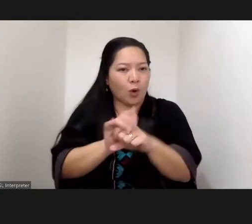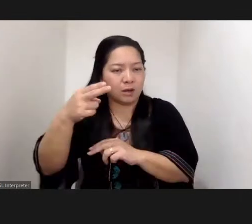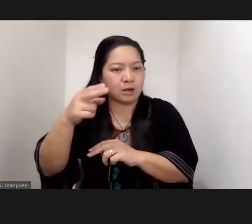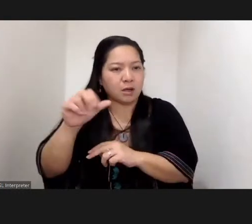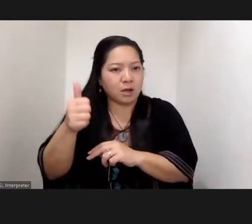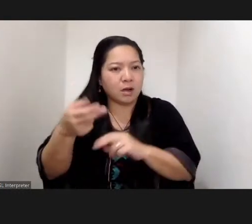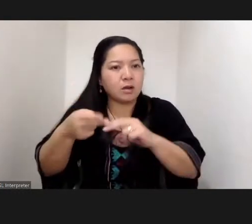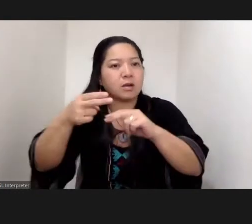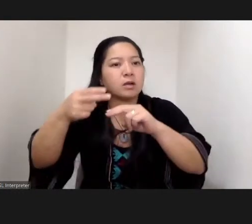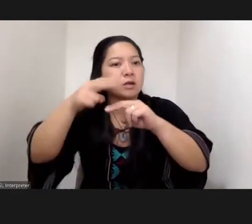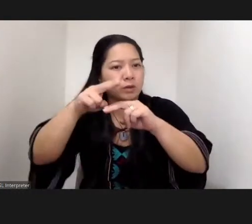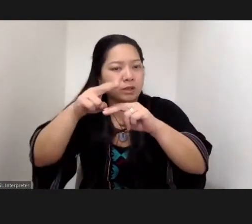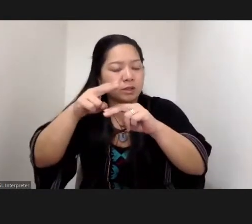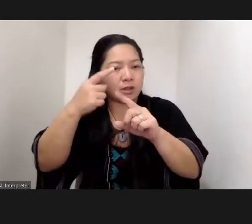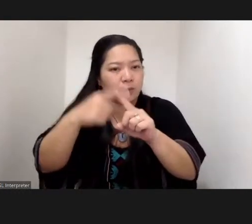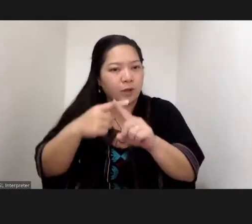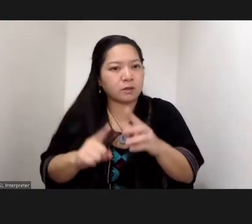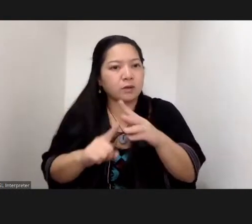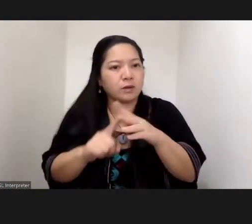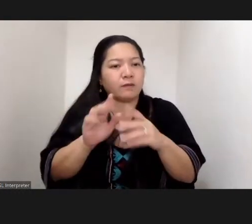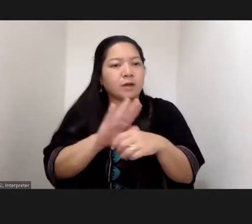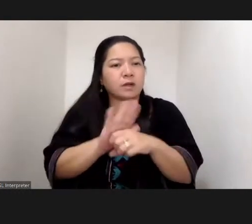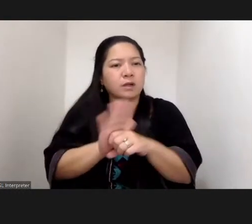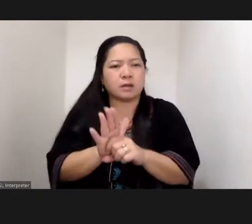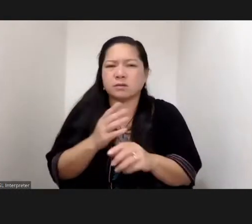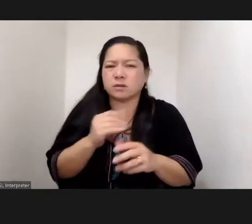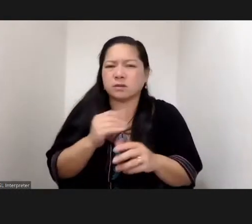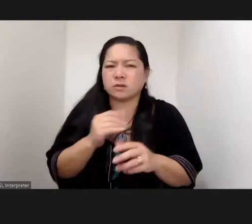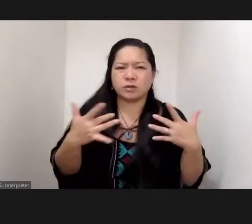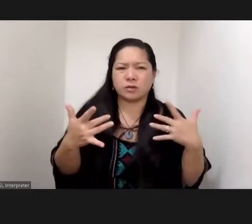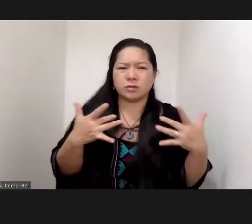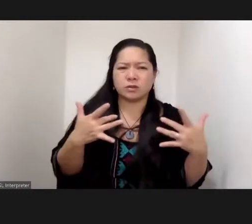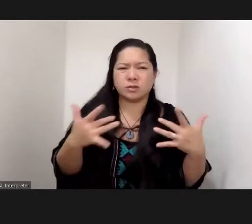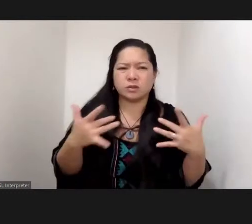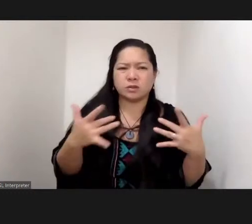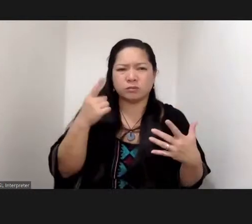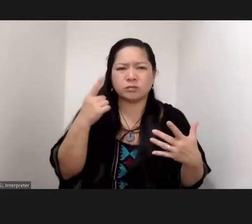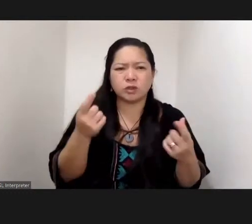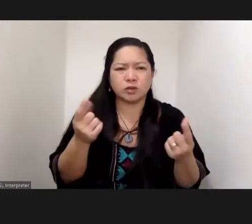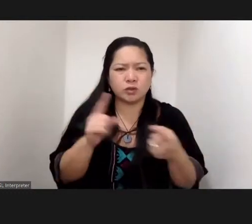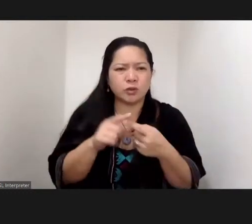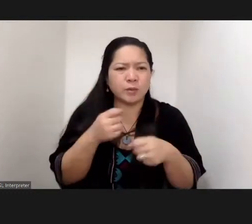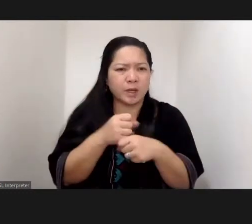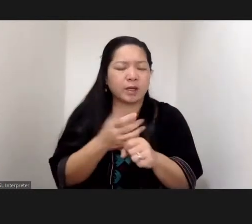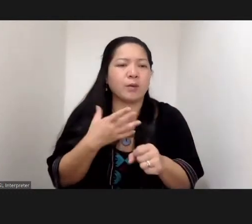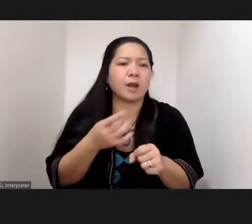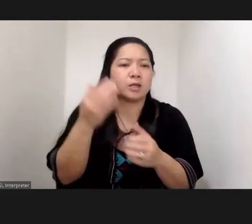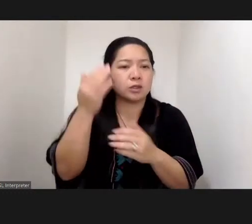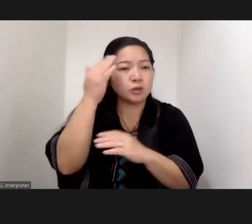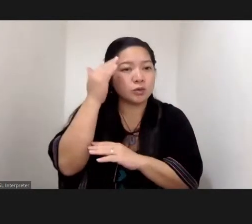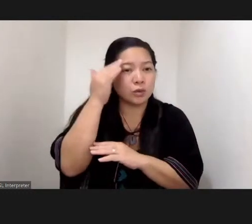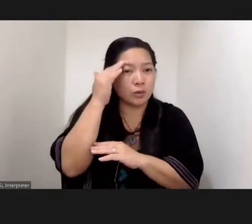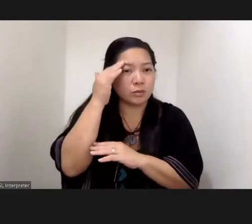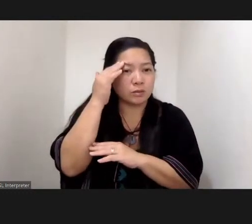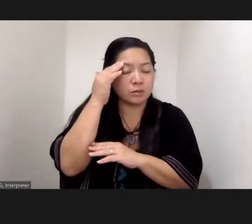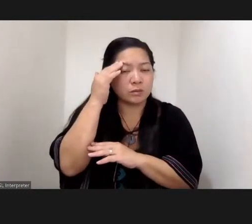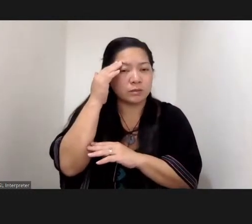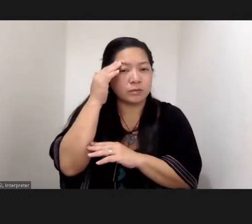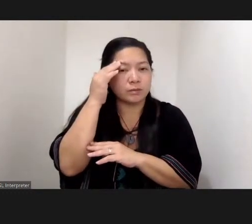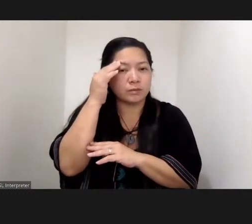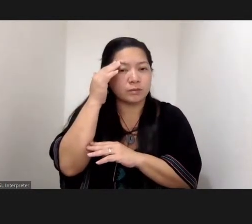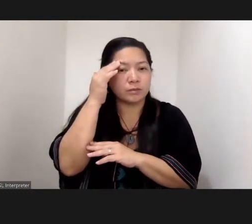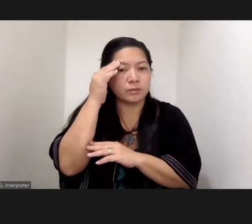surge. There are a lot of considerations to make. I would like to know